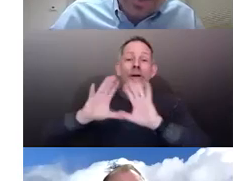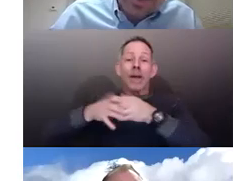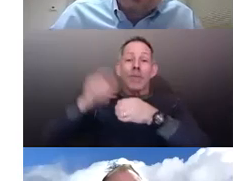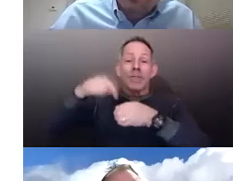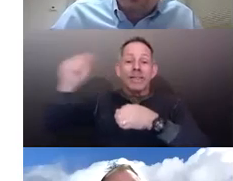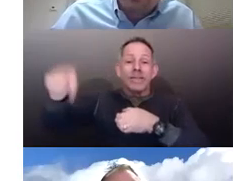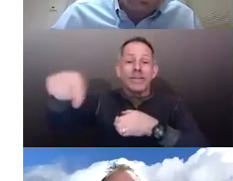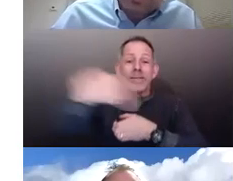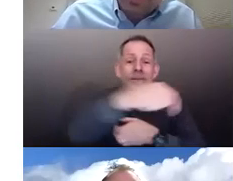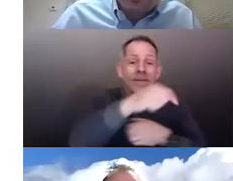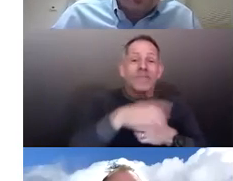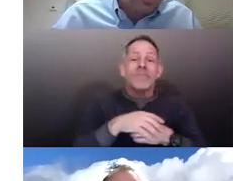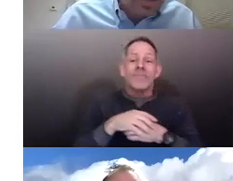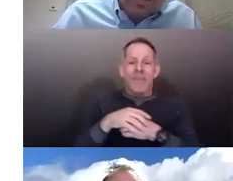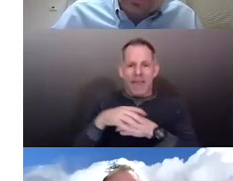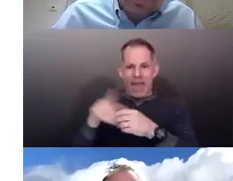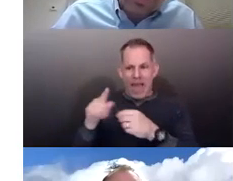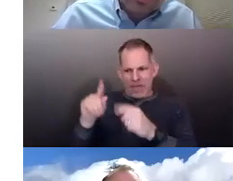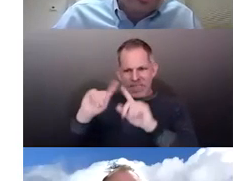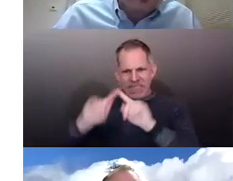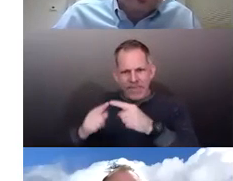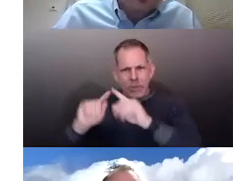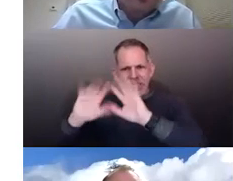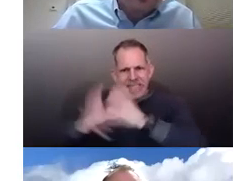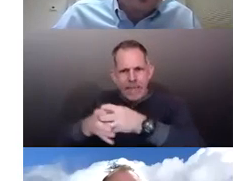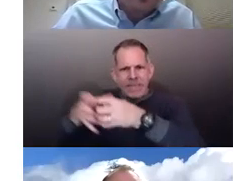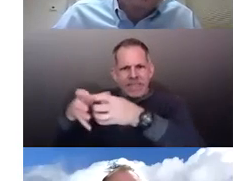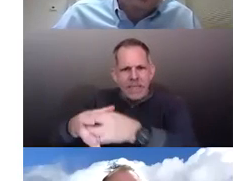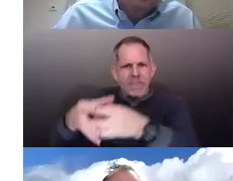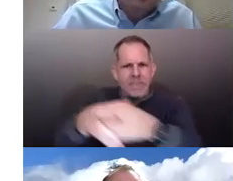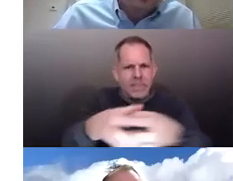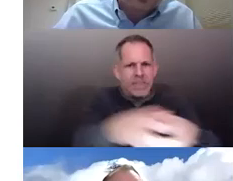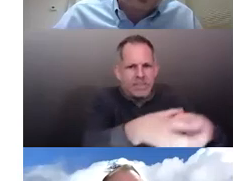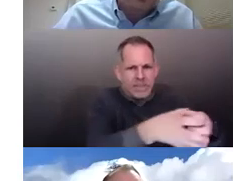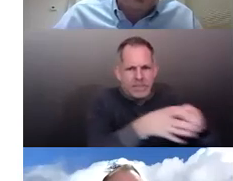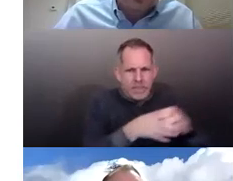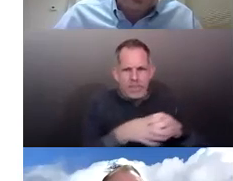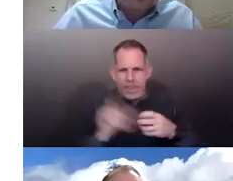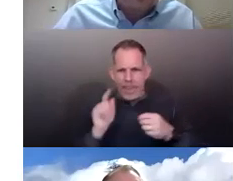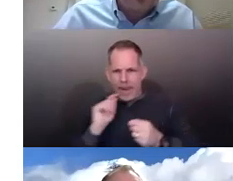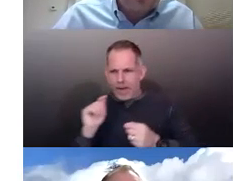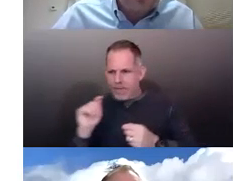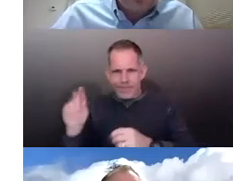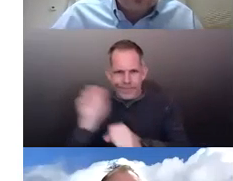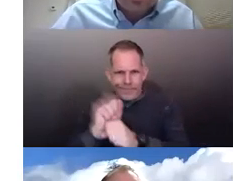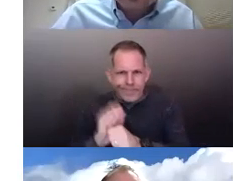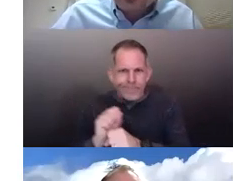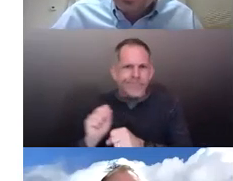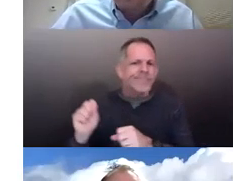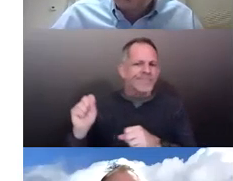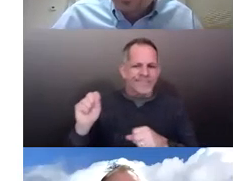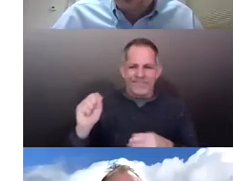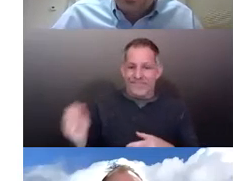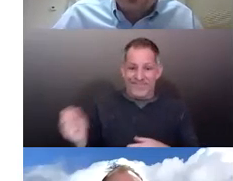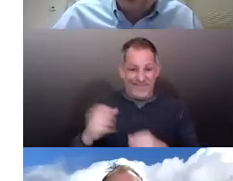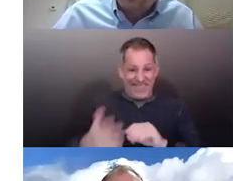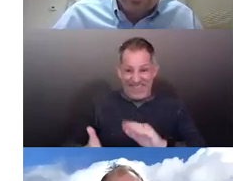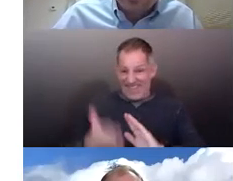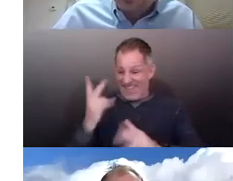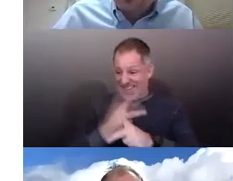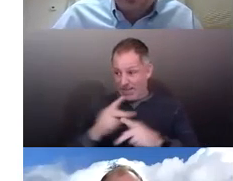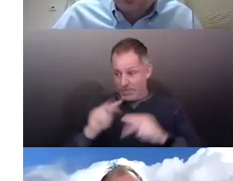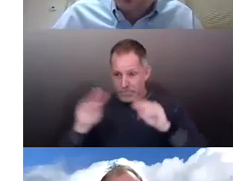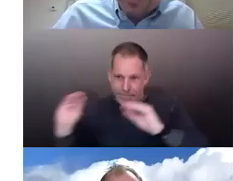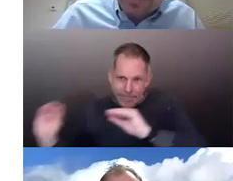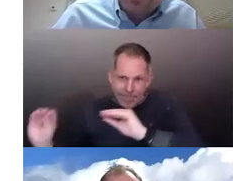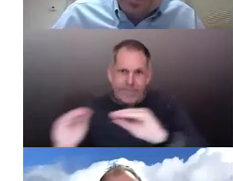that reach out all the time. They're all constantly working to help keep the community safe and trying to stem the spread. You know, we're